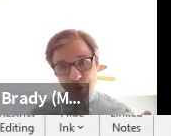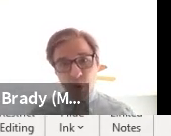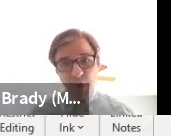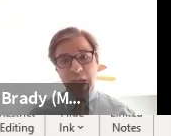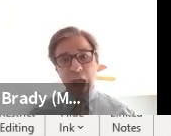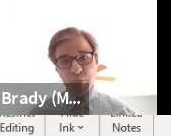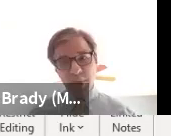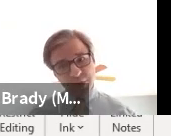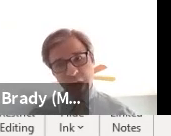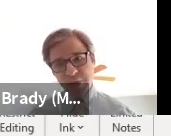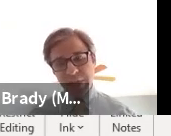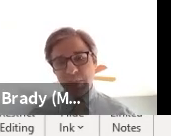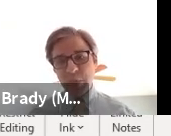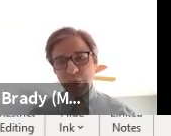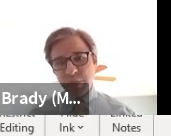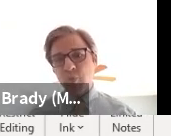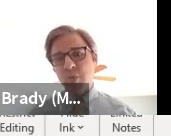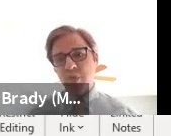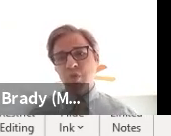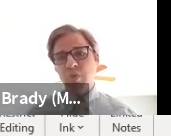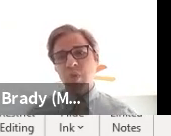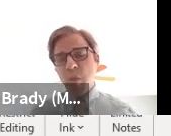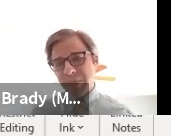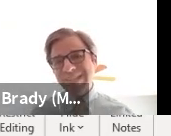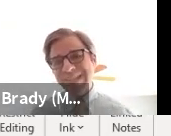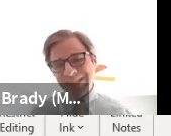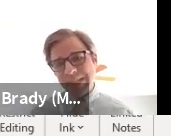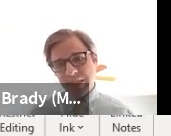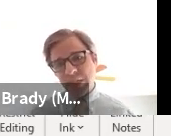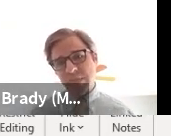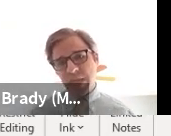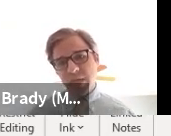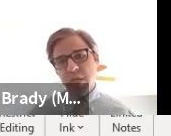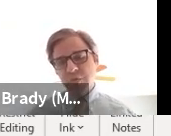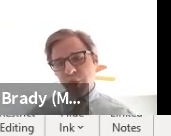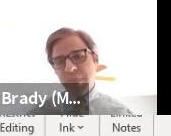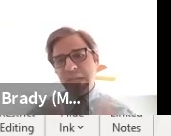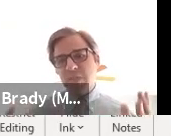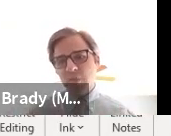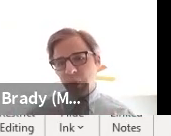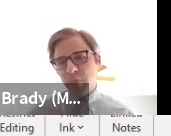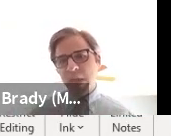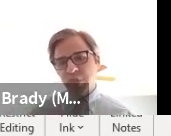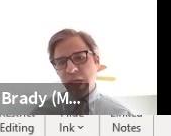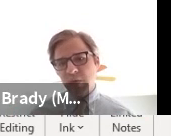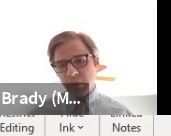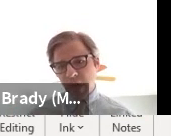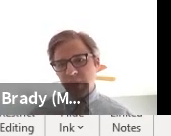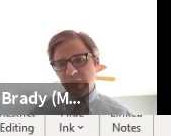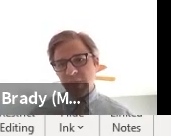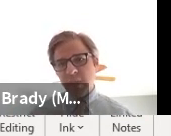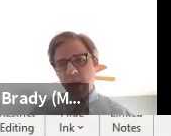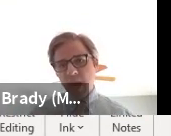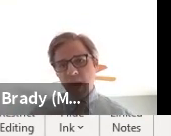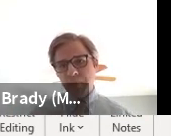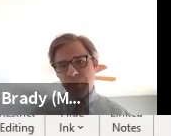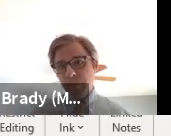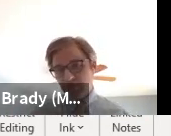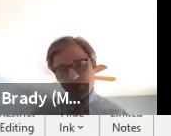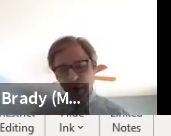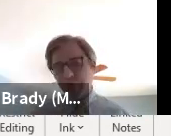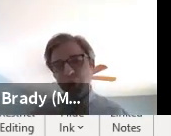team. You're the outreach, actually, somebody who's supporting you, but that's a distinct skill set. So that's a little bit of the rationale.